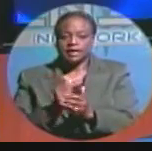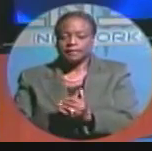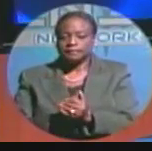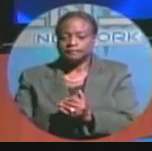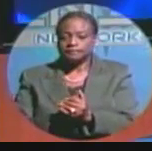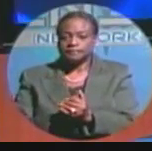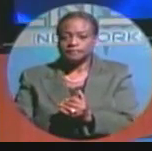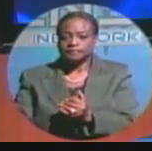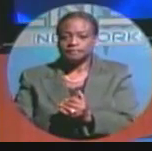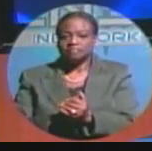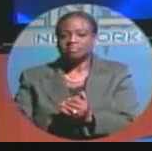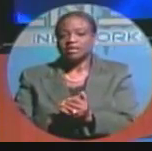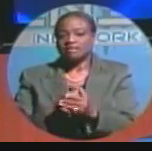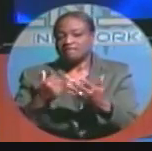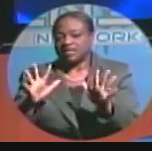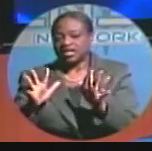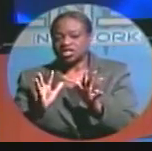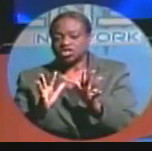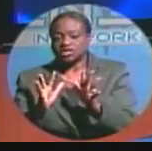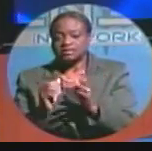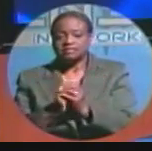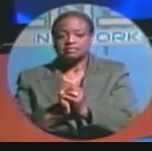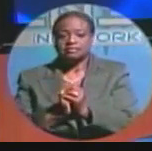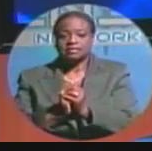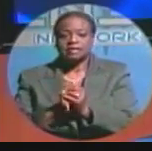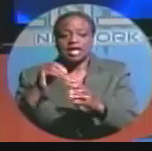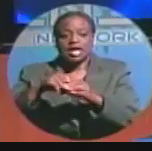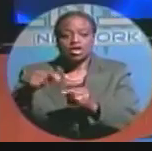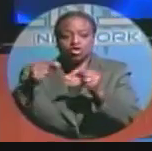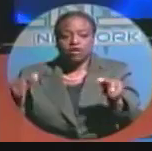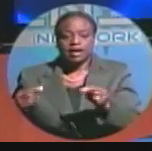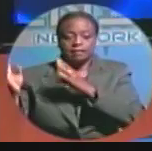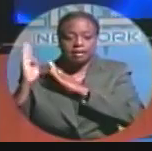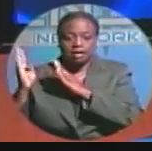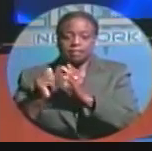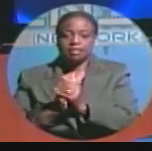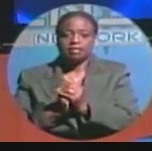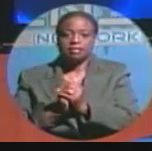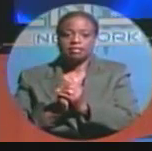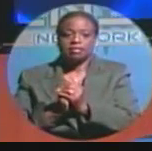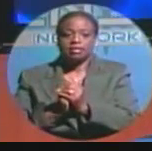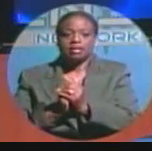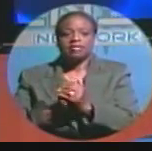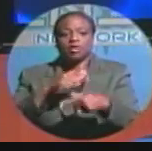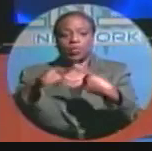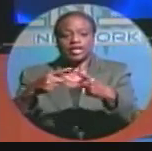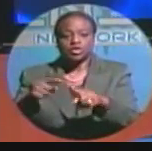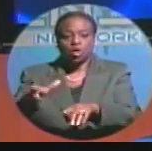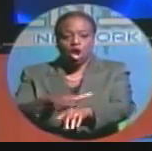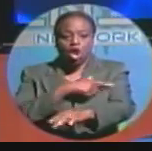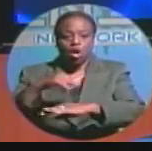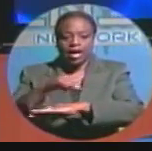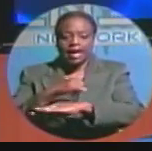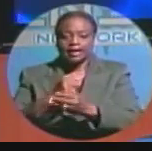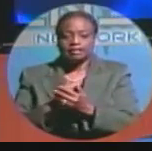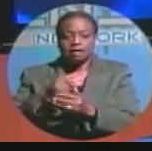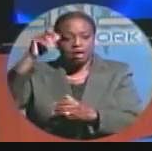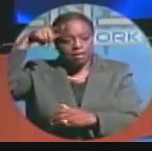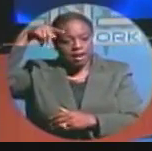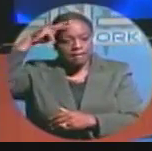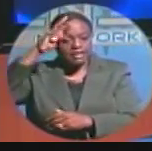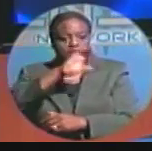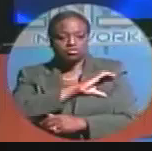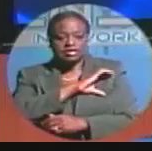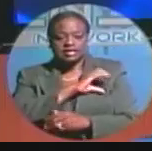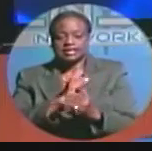Now, after that initial assessment was conducted in Grand Bahama, there was one conducted in Long Island, and Prime Minister Christie, alongside